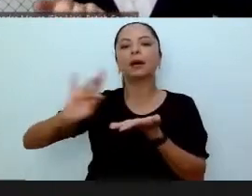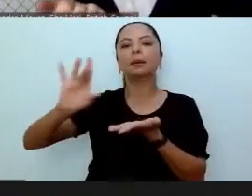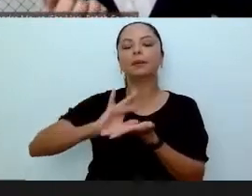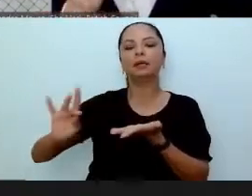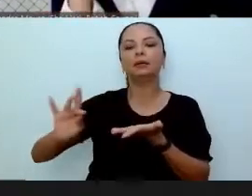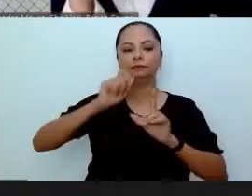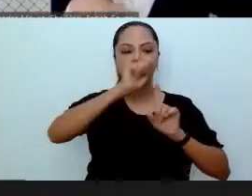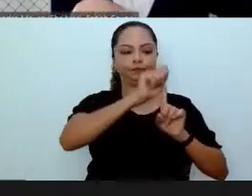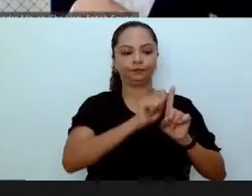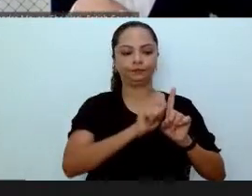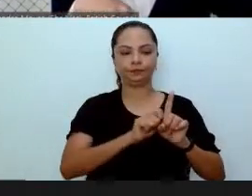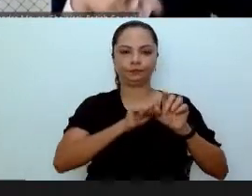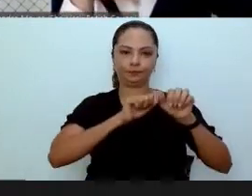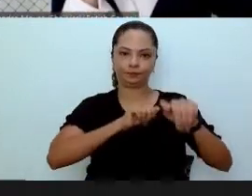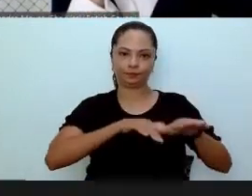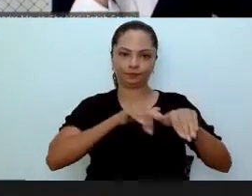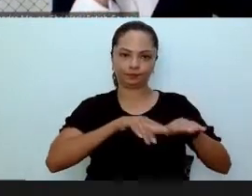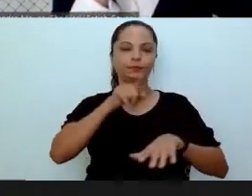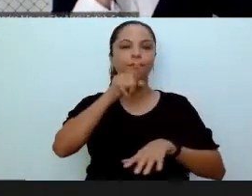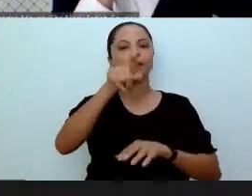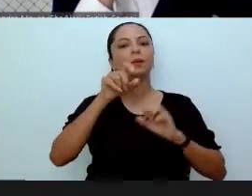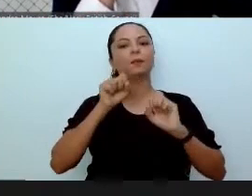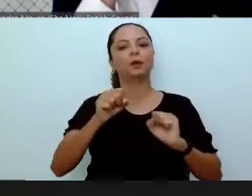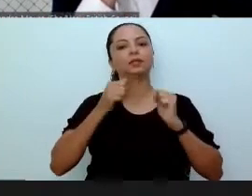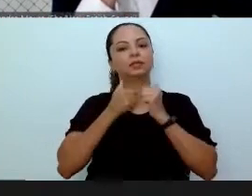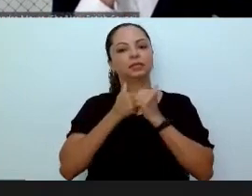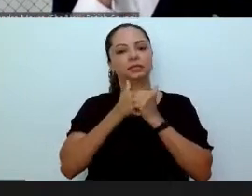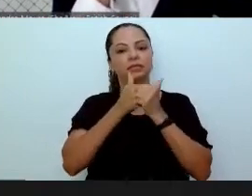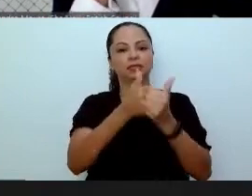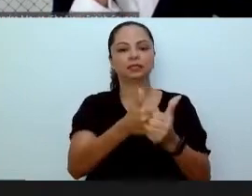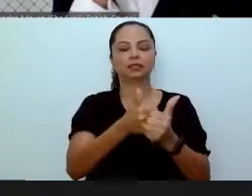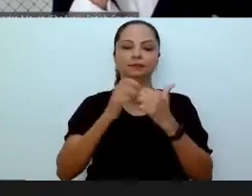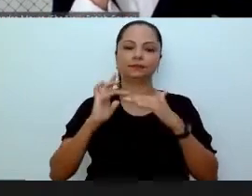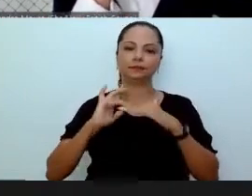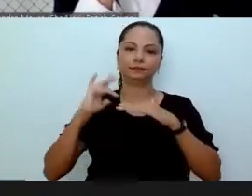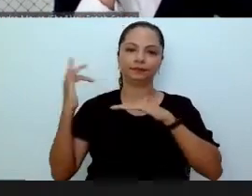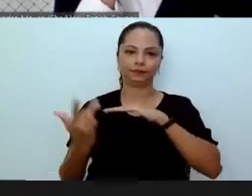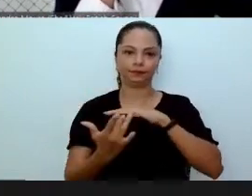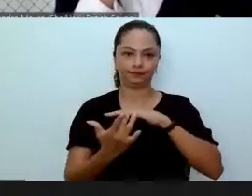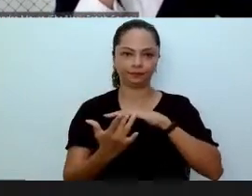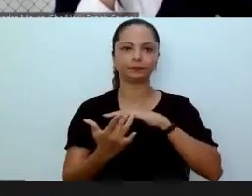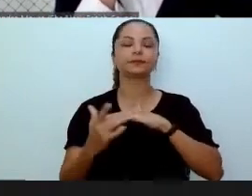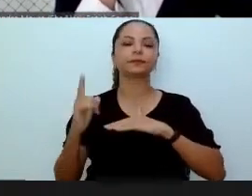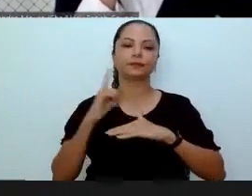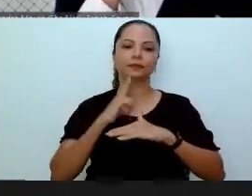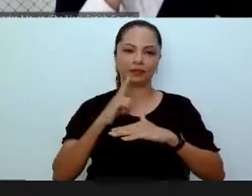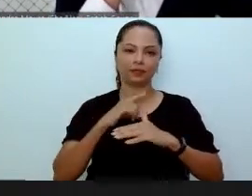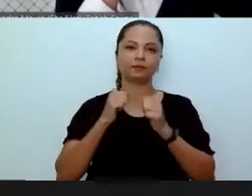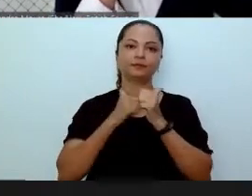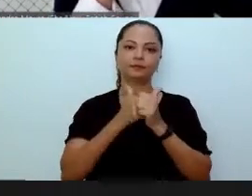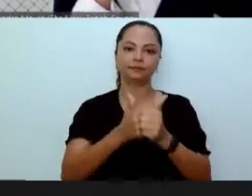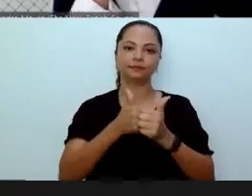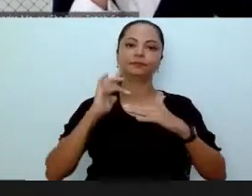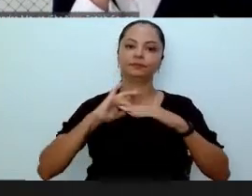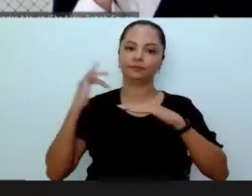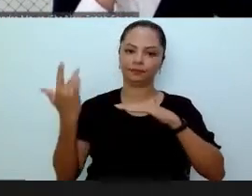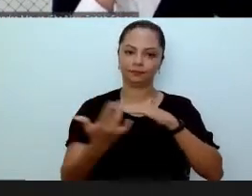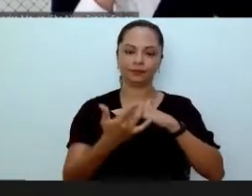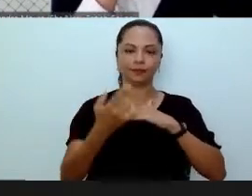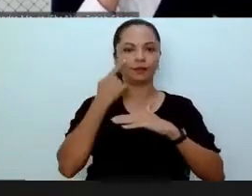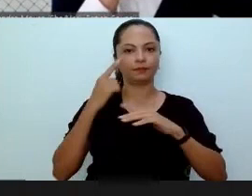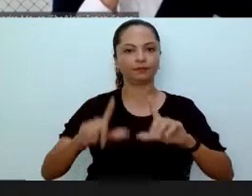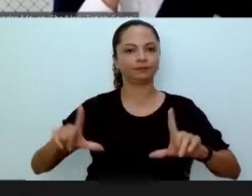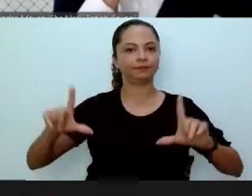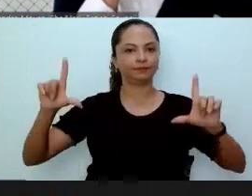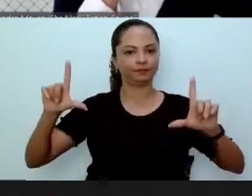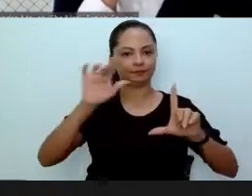social media. There's all of our social medias here. And I already know that a lot of